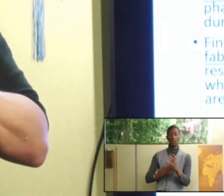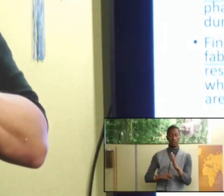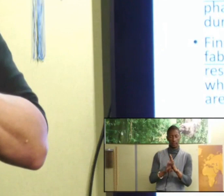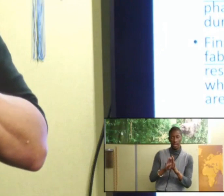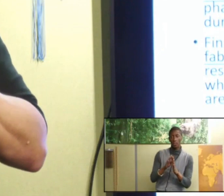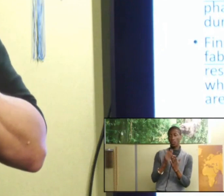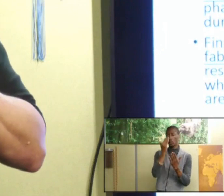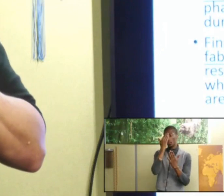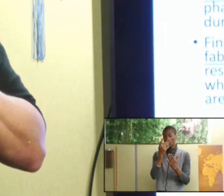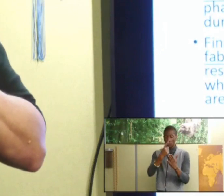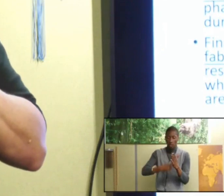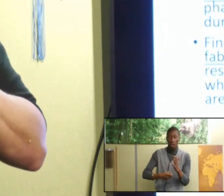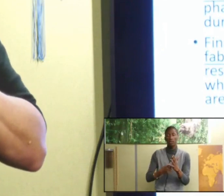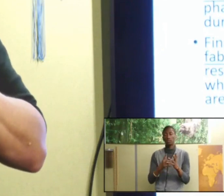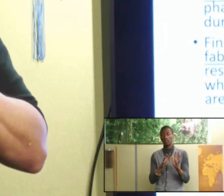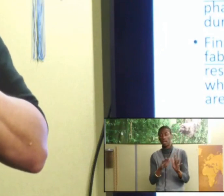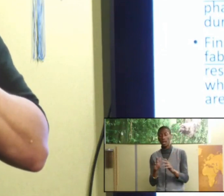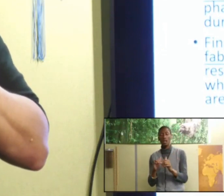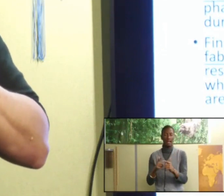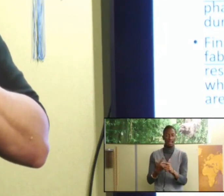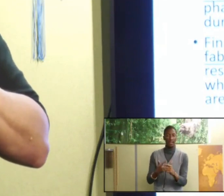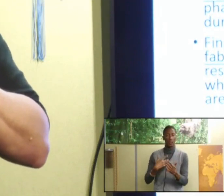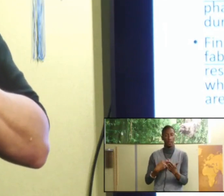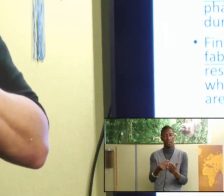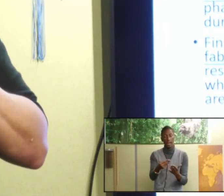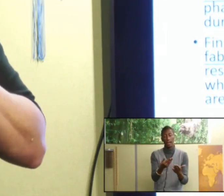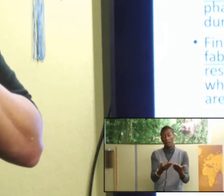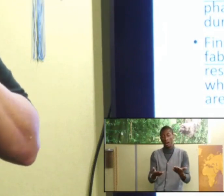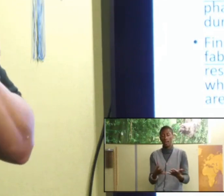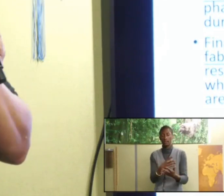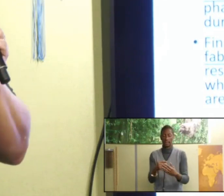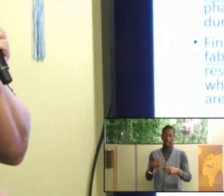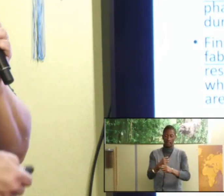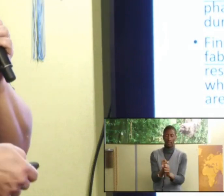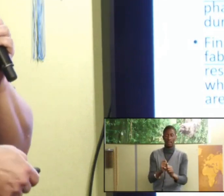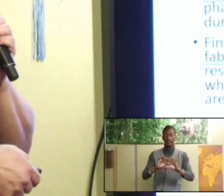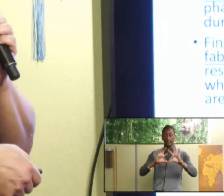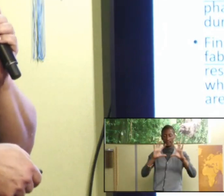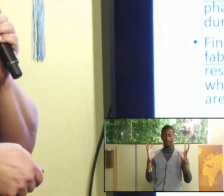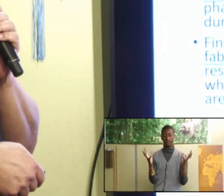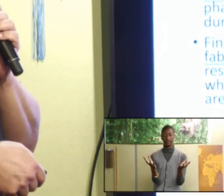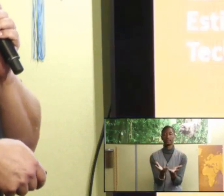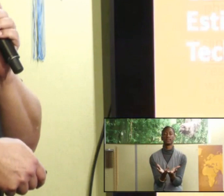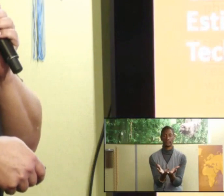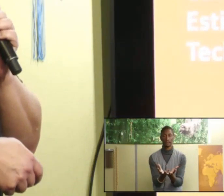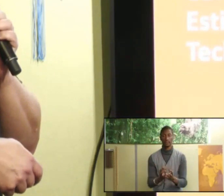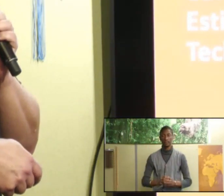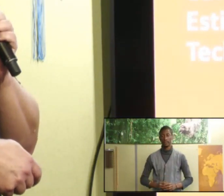buying plywood and acrylic and printing graphics and making interactives.